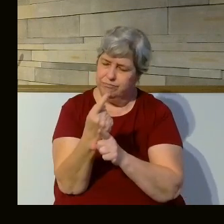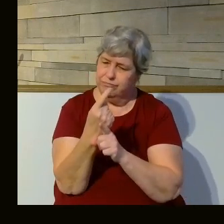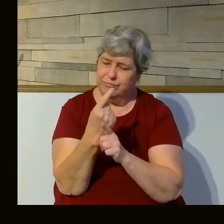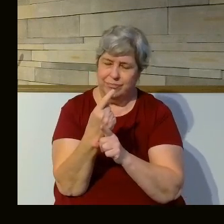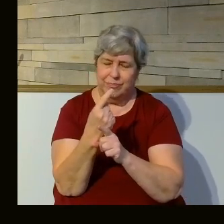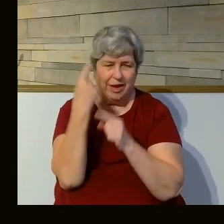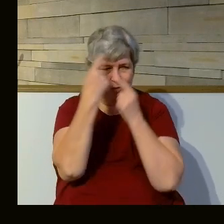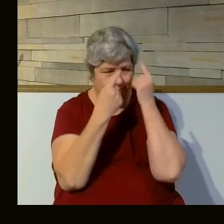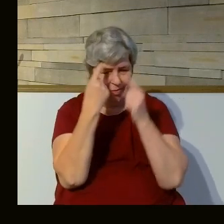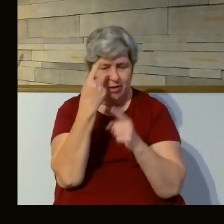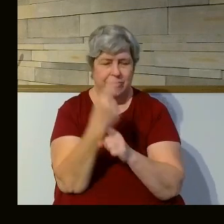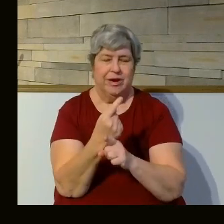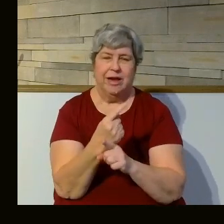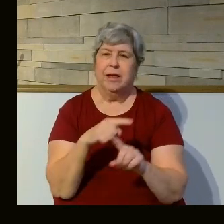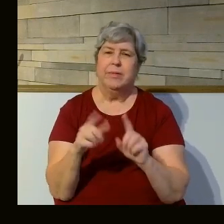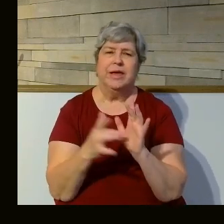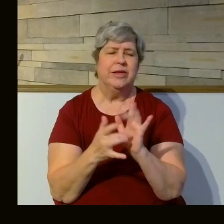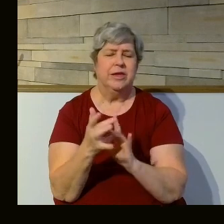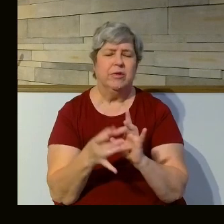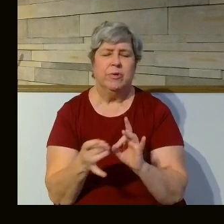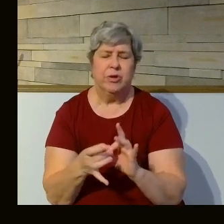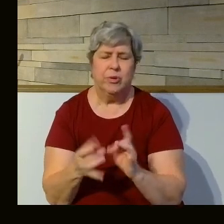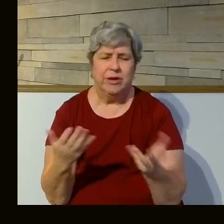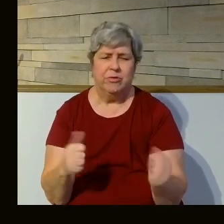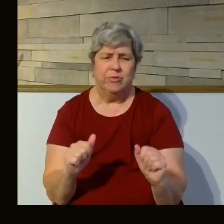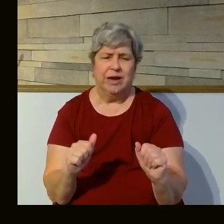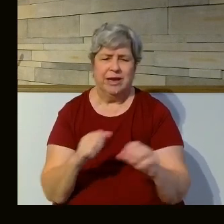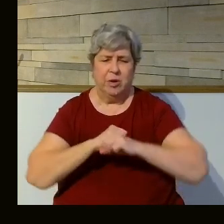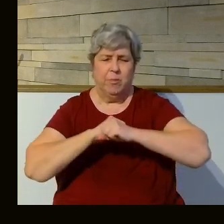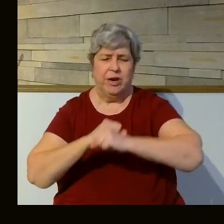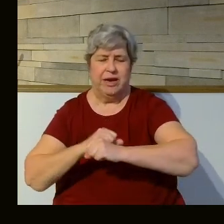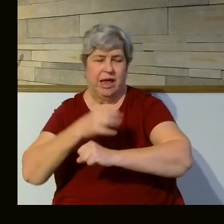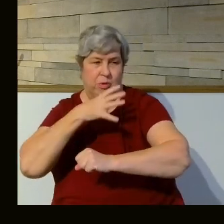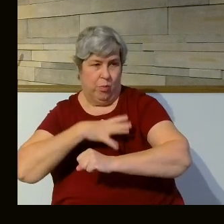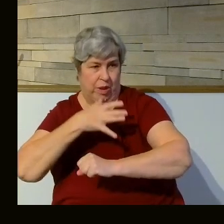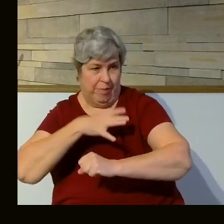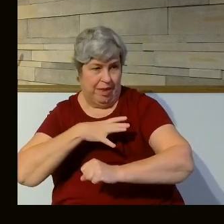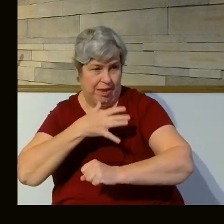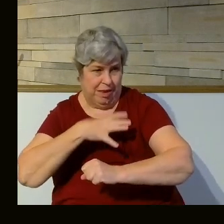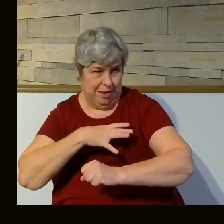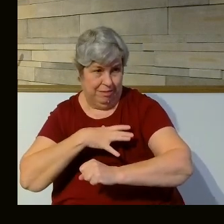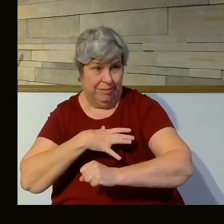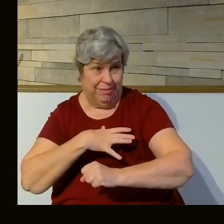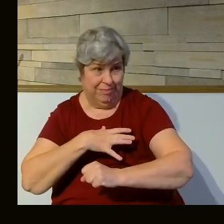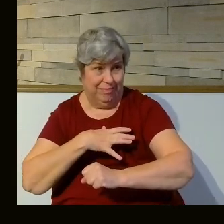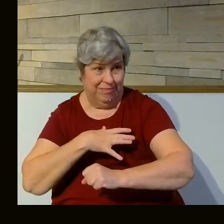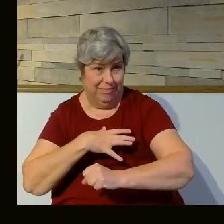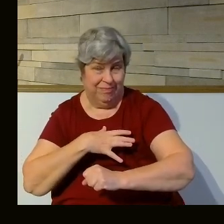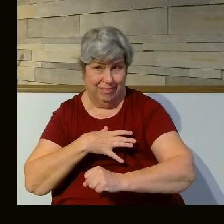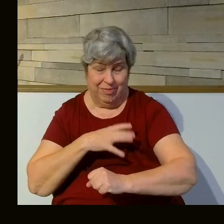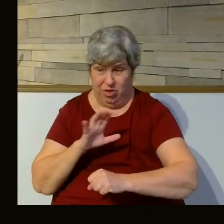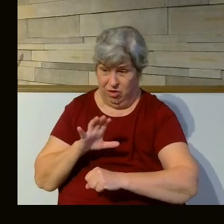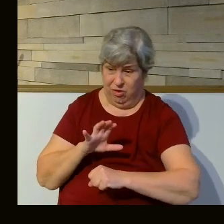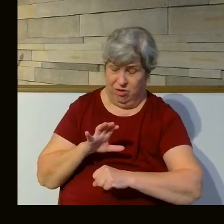place. And what Jesus, I think, is doing is he's trying to put a protection for women. All right. If you